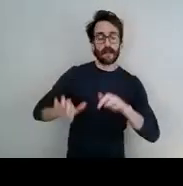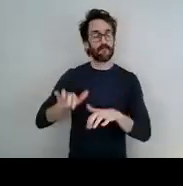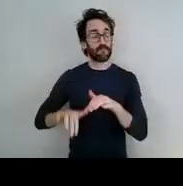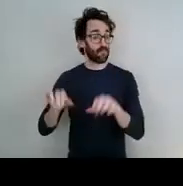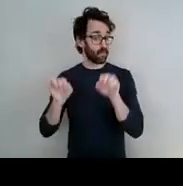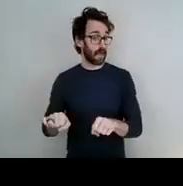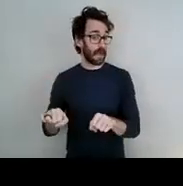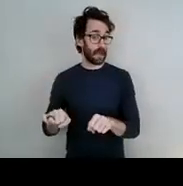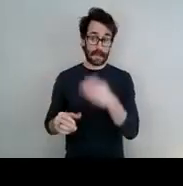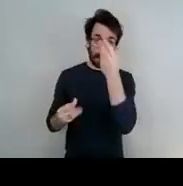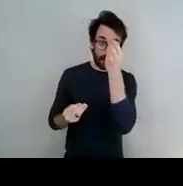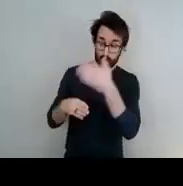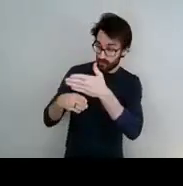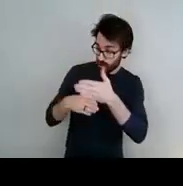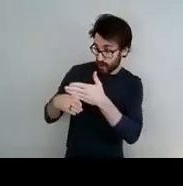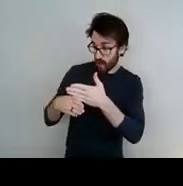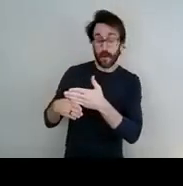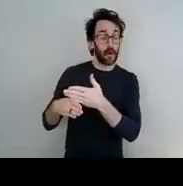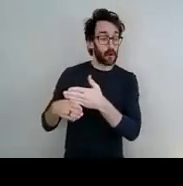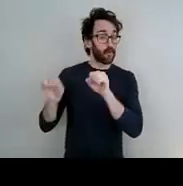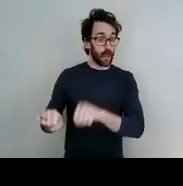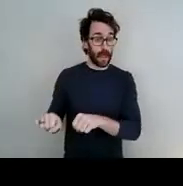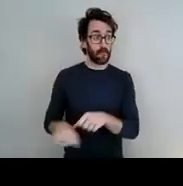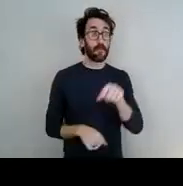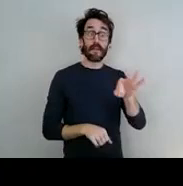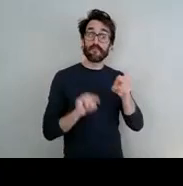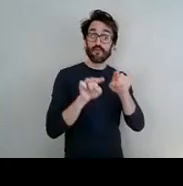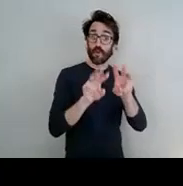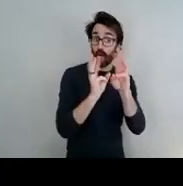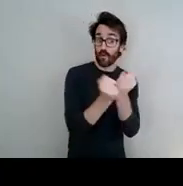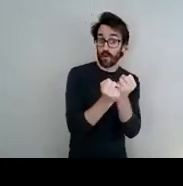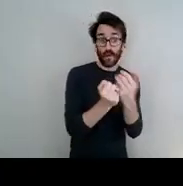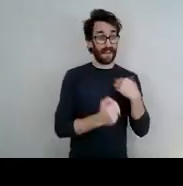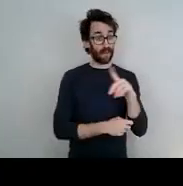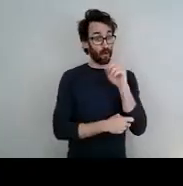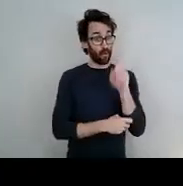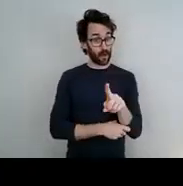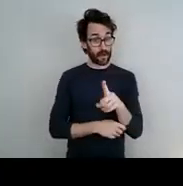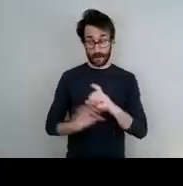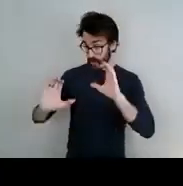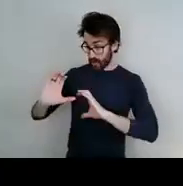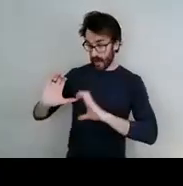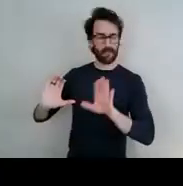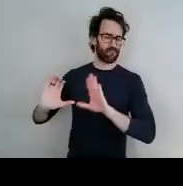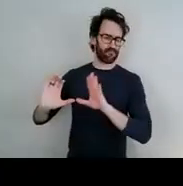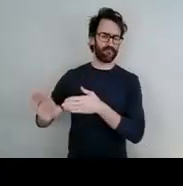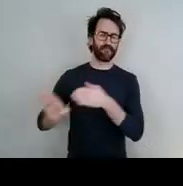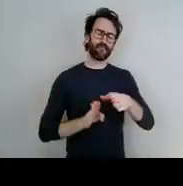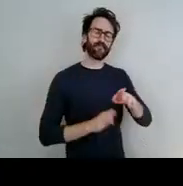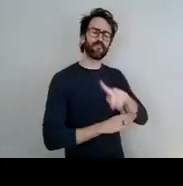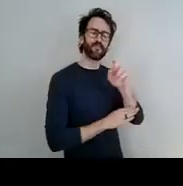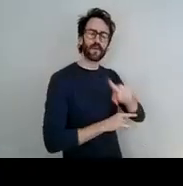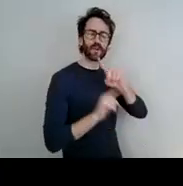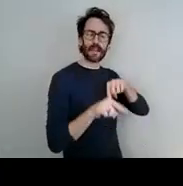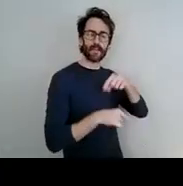specific question for the speakers during the webinar, just a reminder to put that in the Q&A box. We want to make sure that we don't miss your